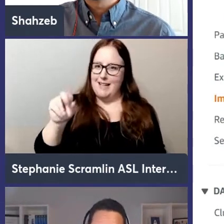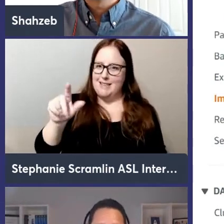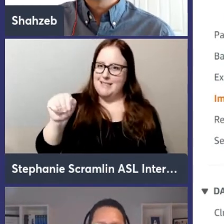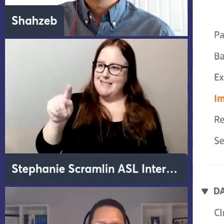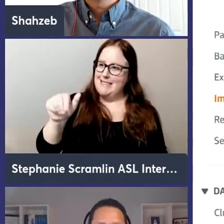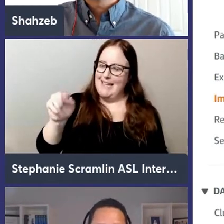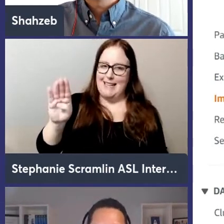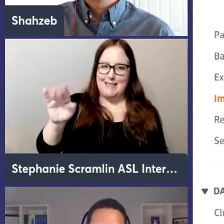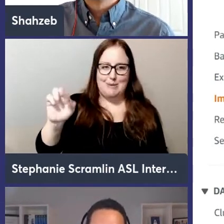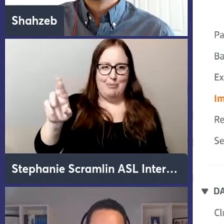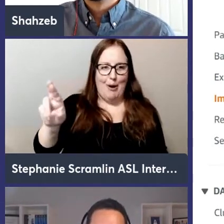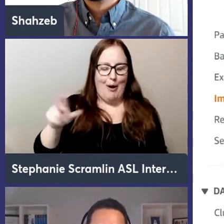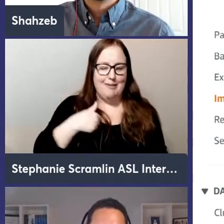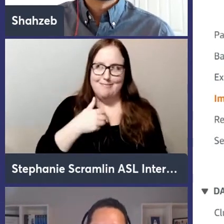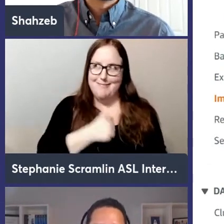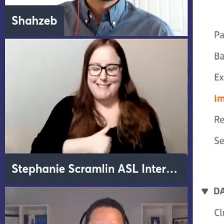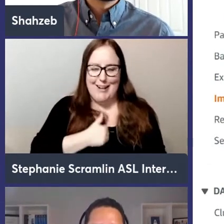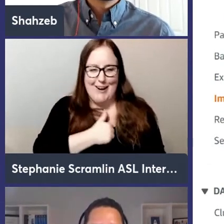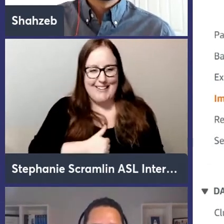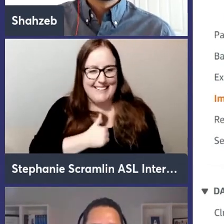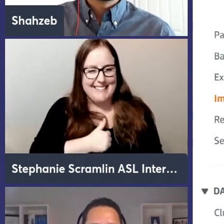you go. Sorry.